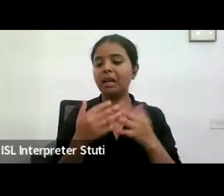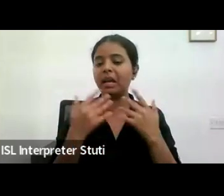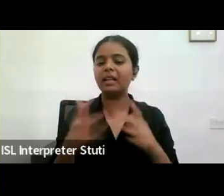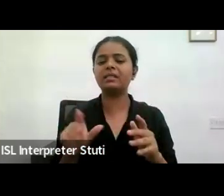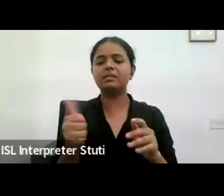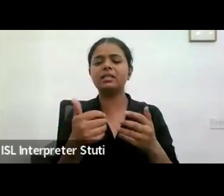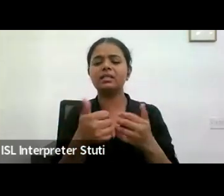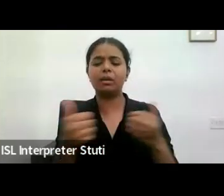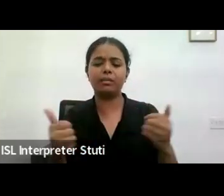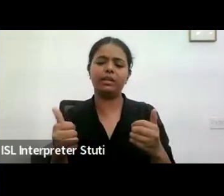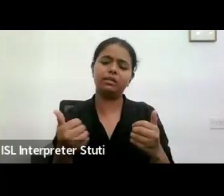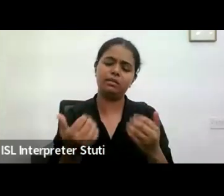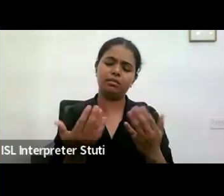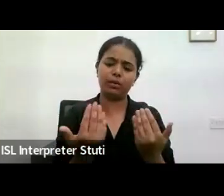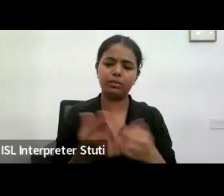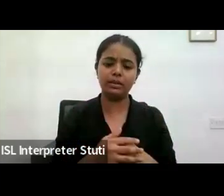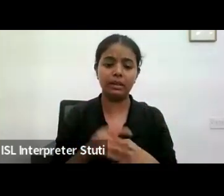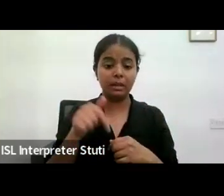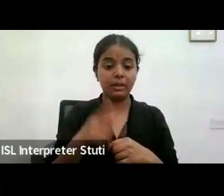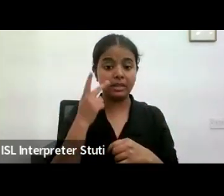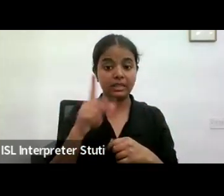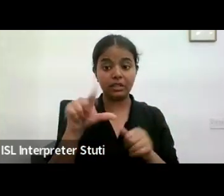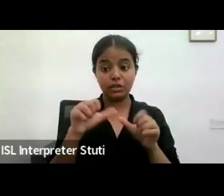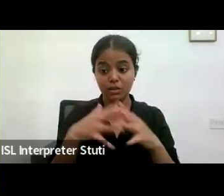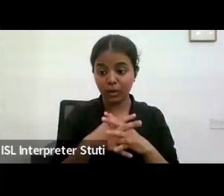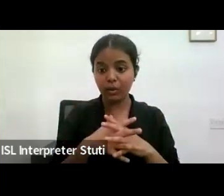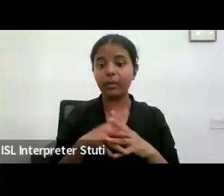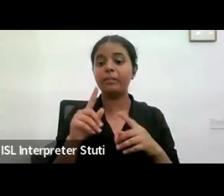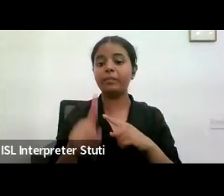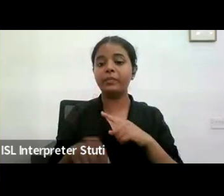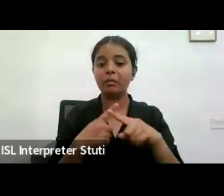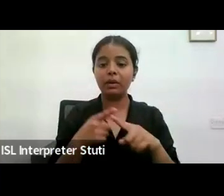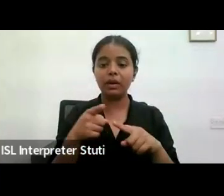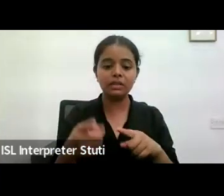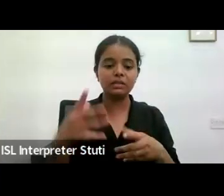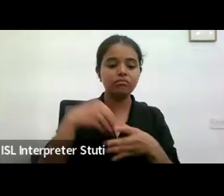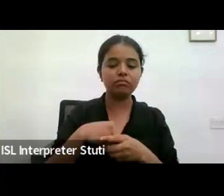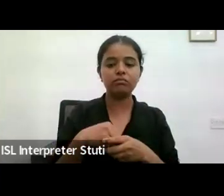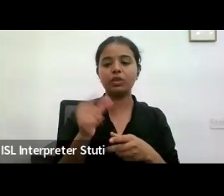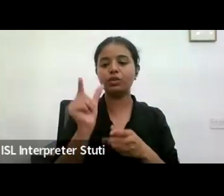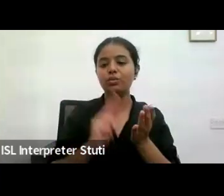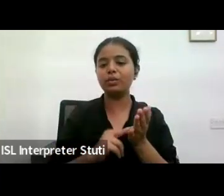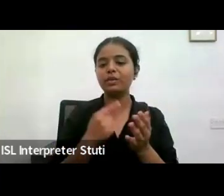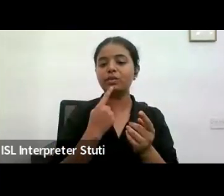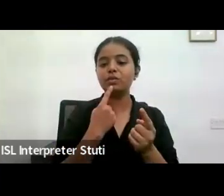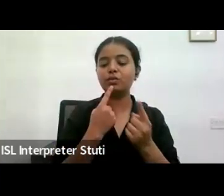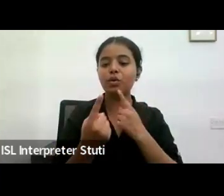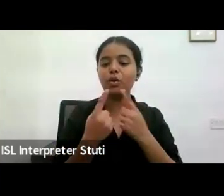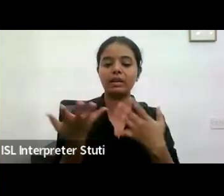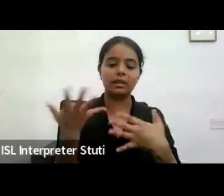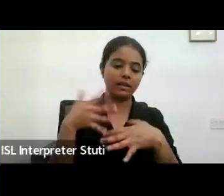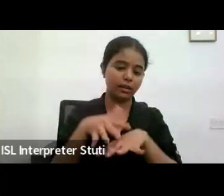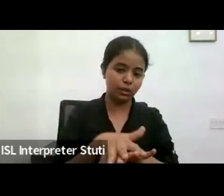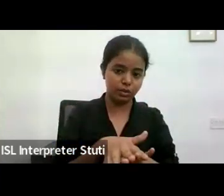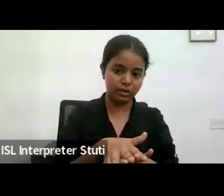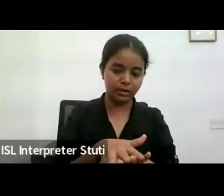but largely this law and the UN Convention are talking about inclusion and the